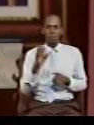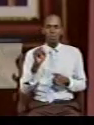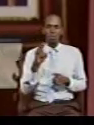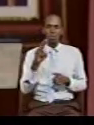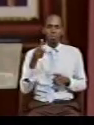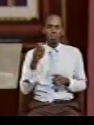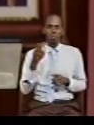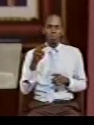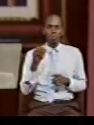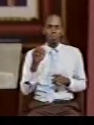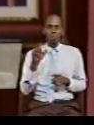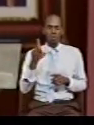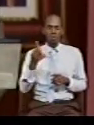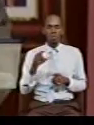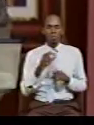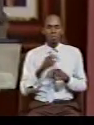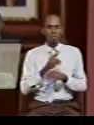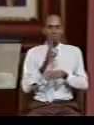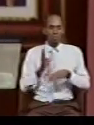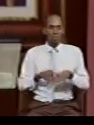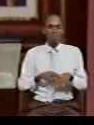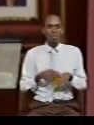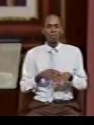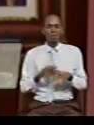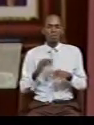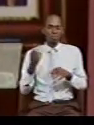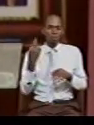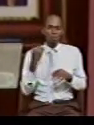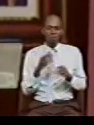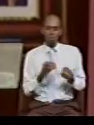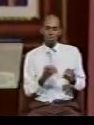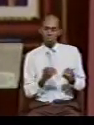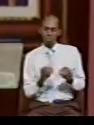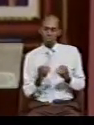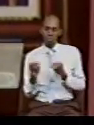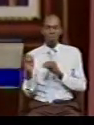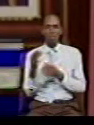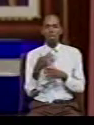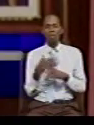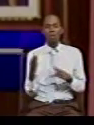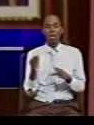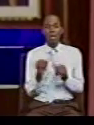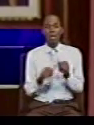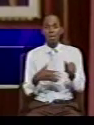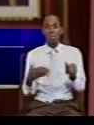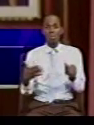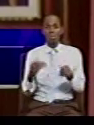rolled away. Every stone that is put on you,